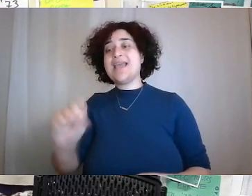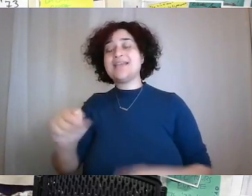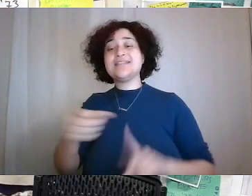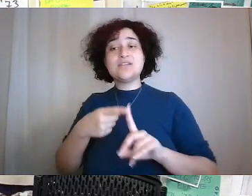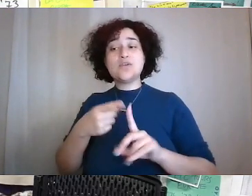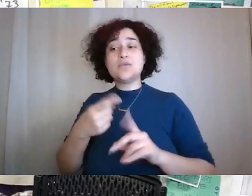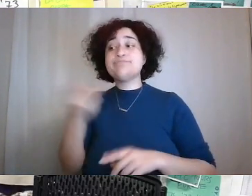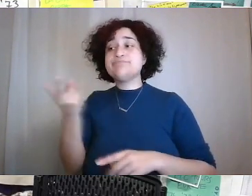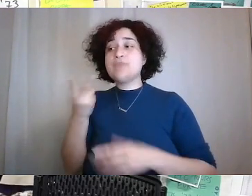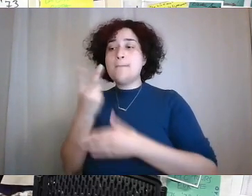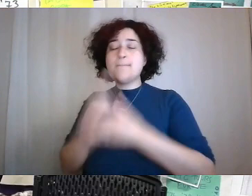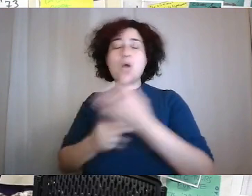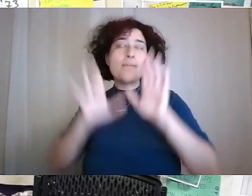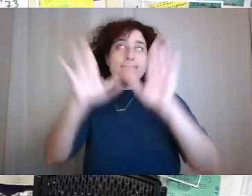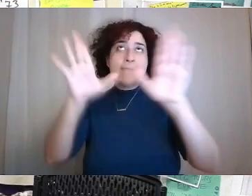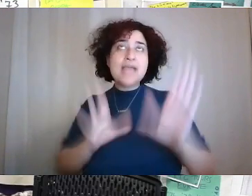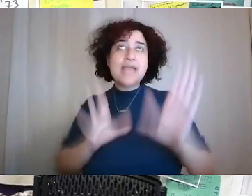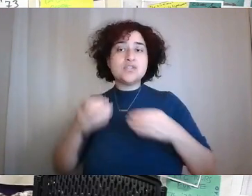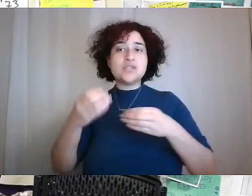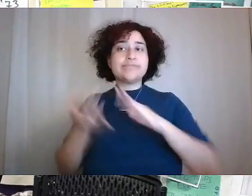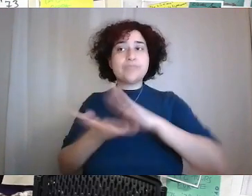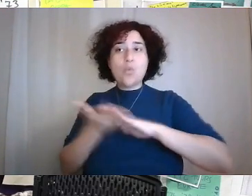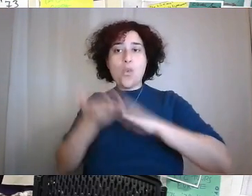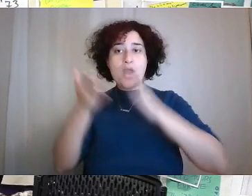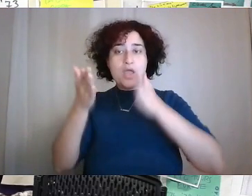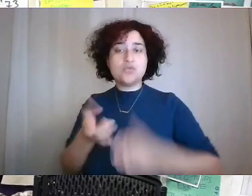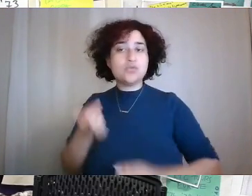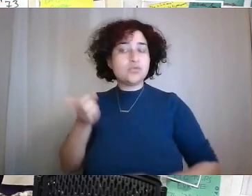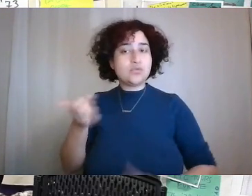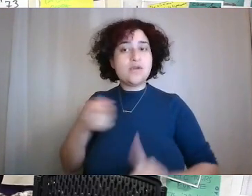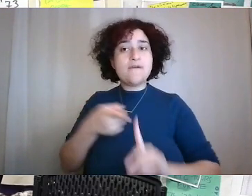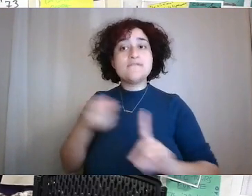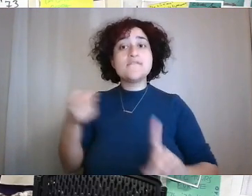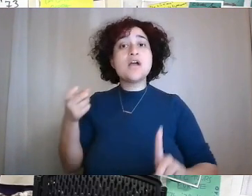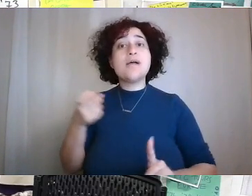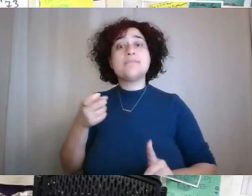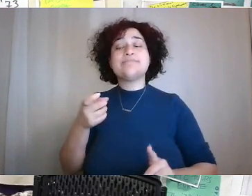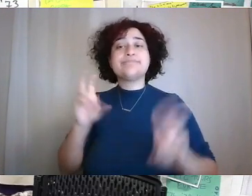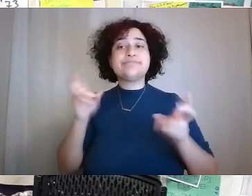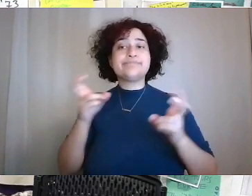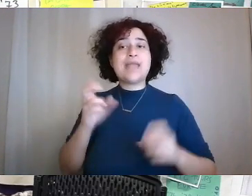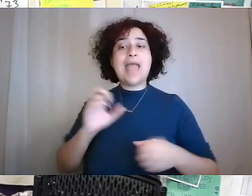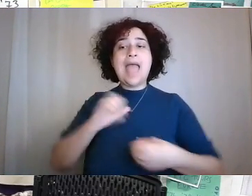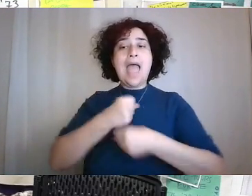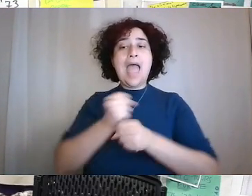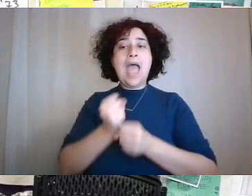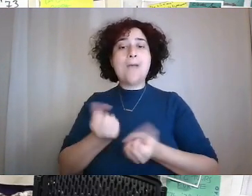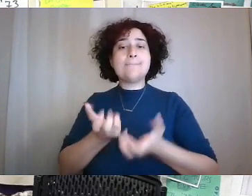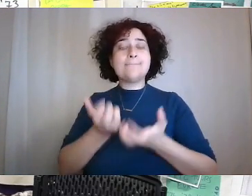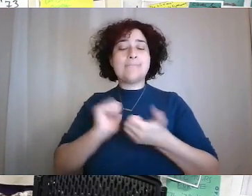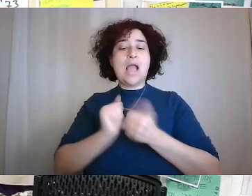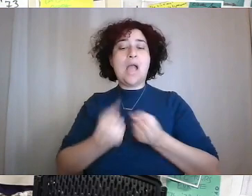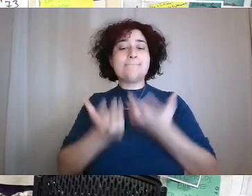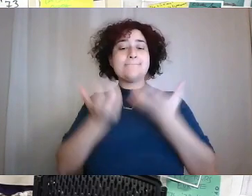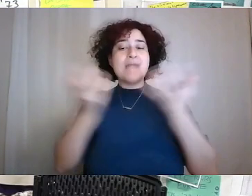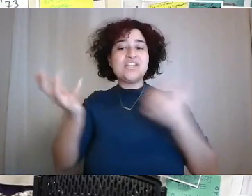organizers, from a piece called How Much Discomfort Is the Whole World Worth?